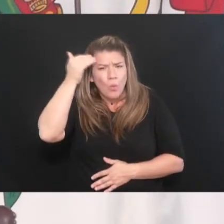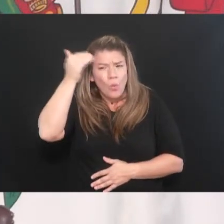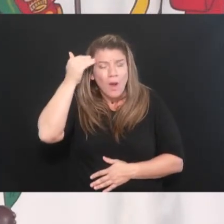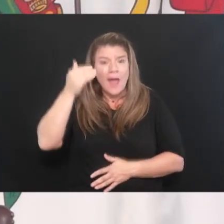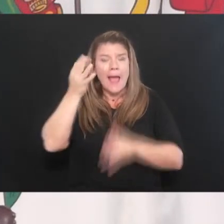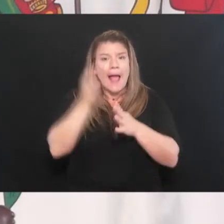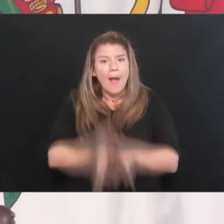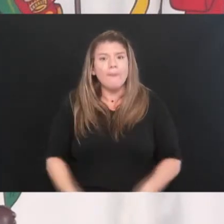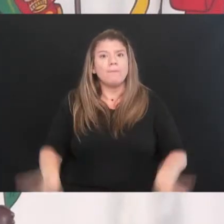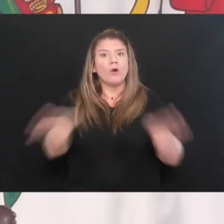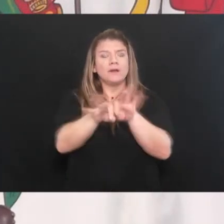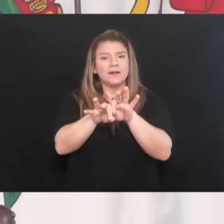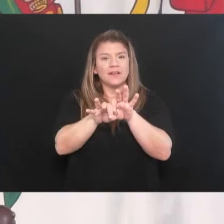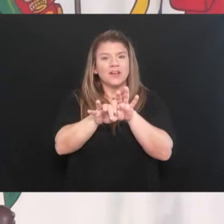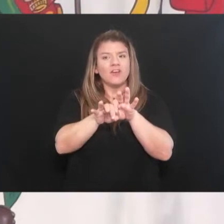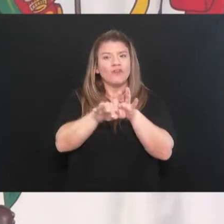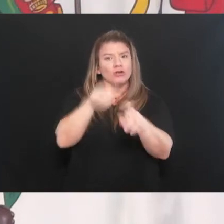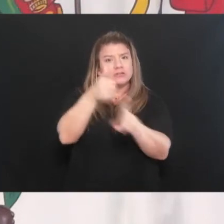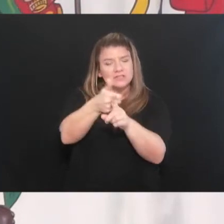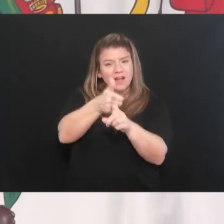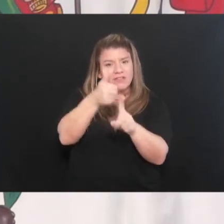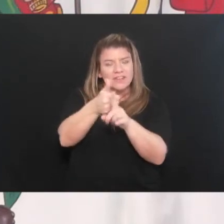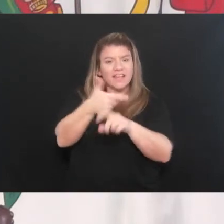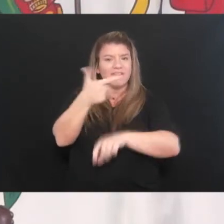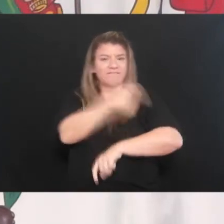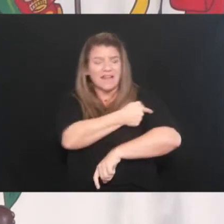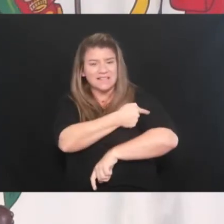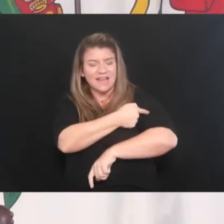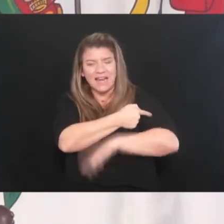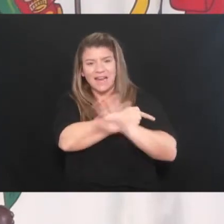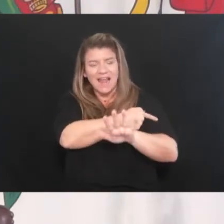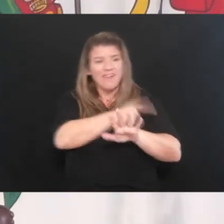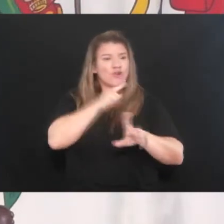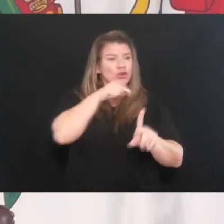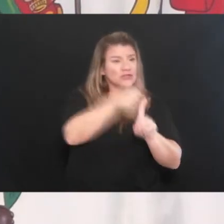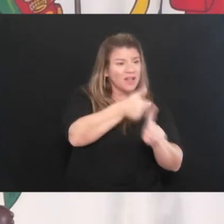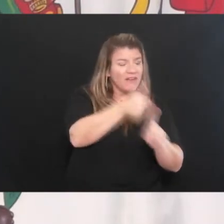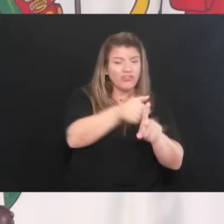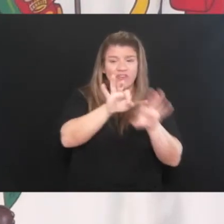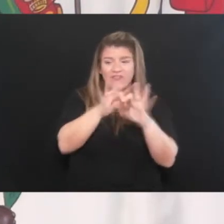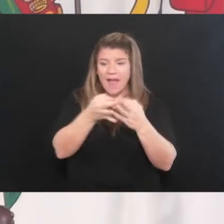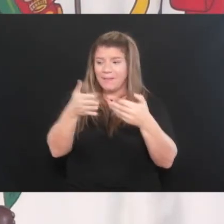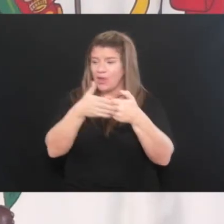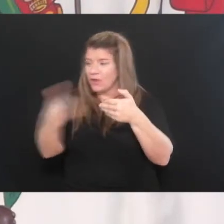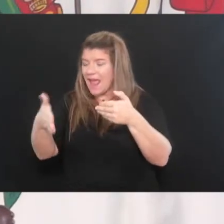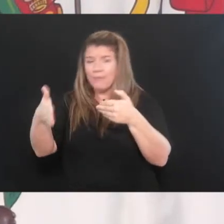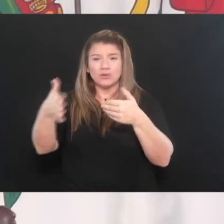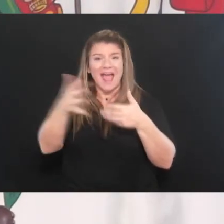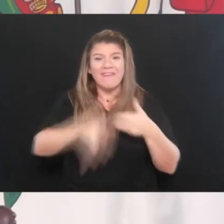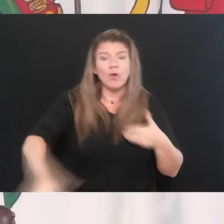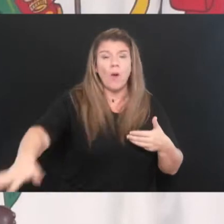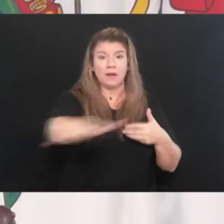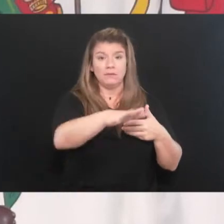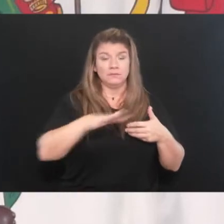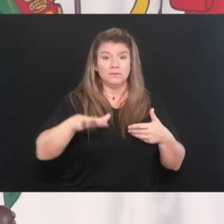how important it is for you to get vaccinated, not only for yourself, your family, your neighbors, and everybody around you,